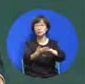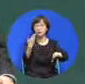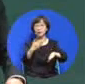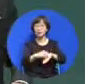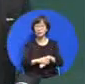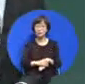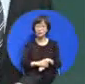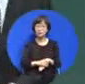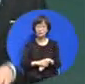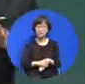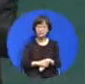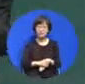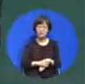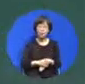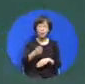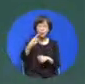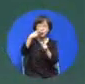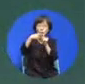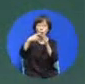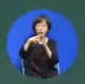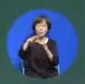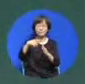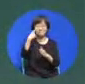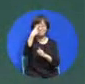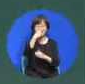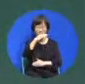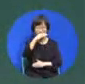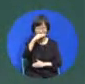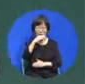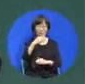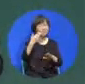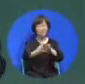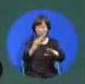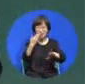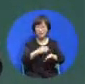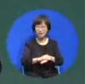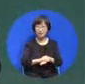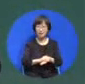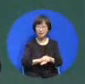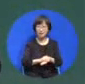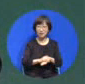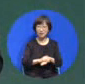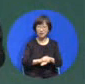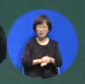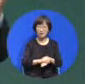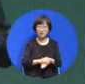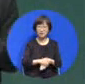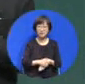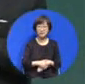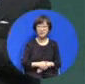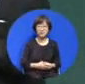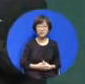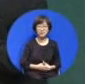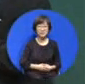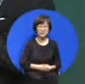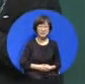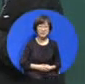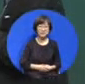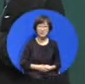is different from how they are at church. And at home, it's very different. Of course, they have no choice but to be that